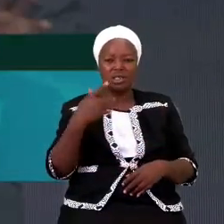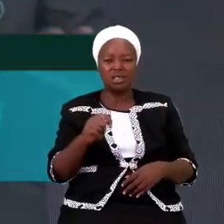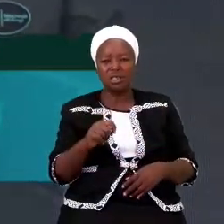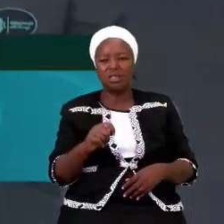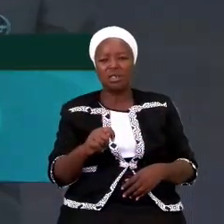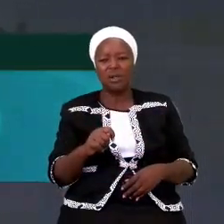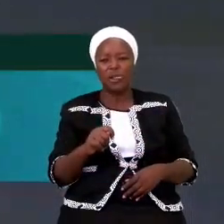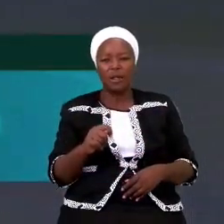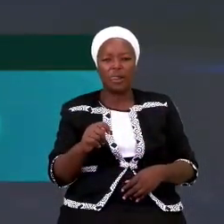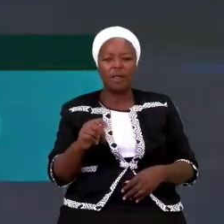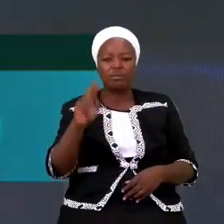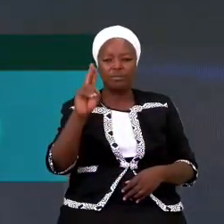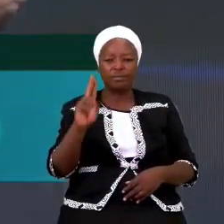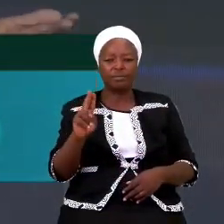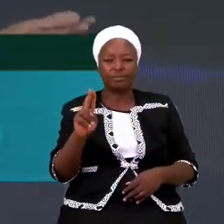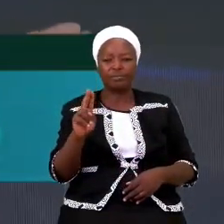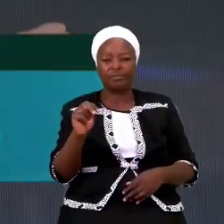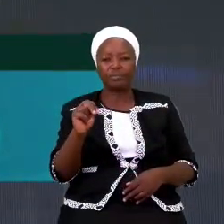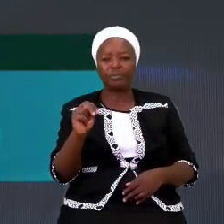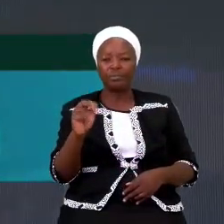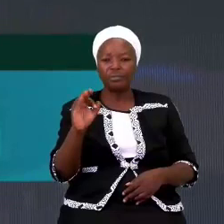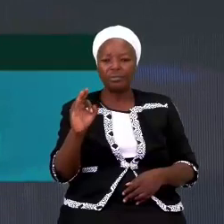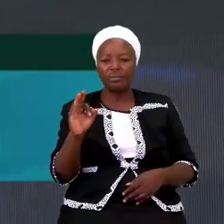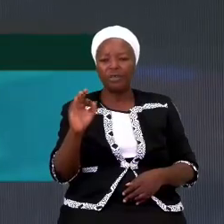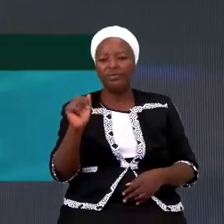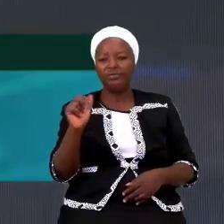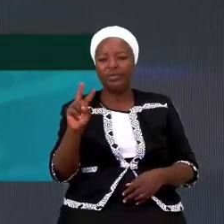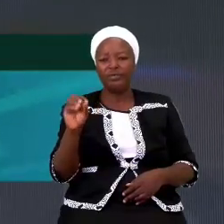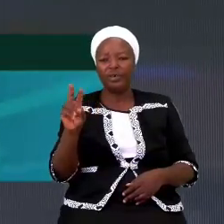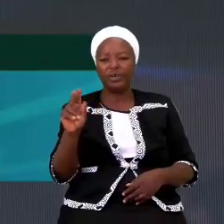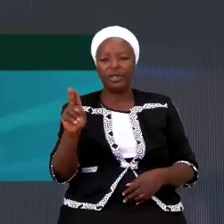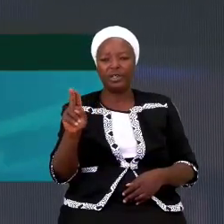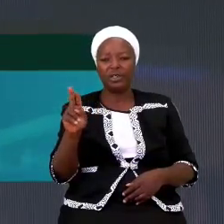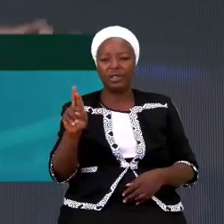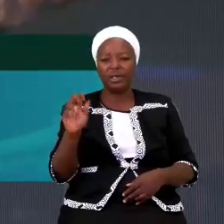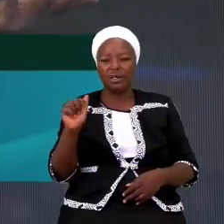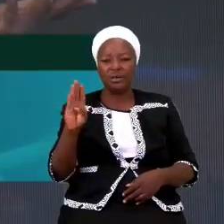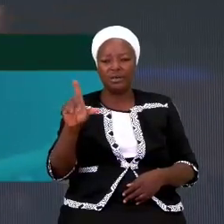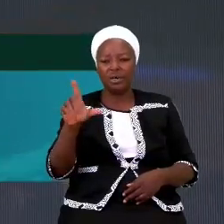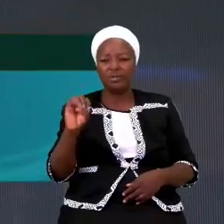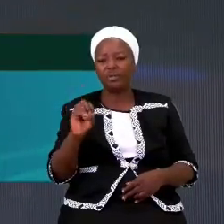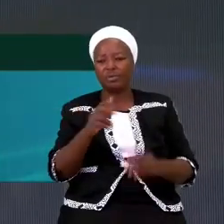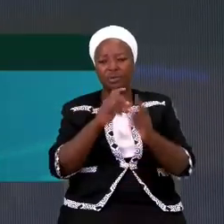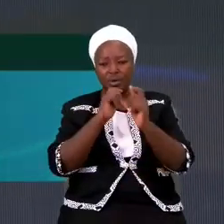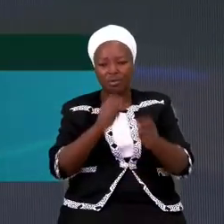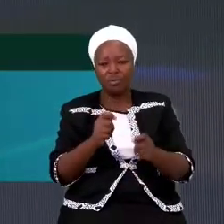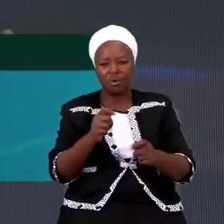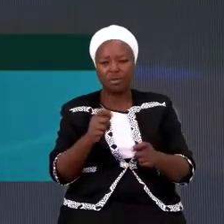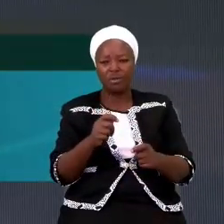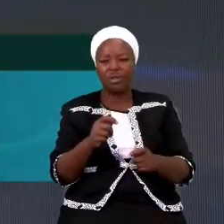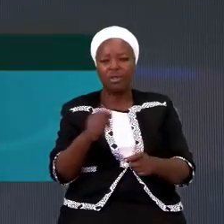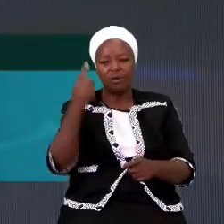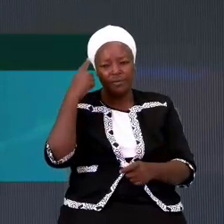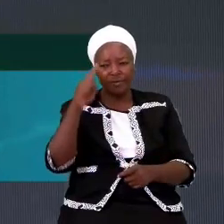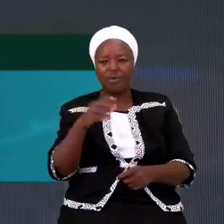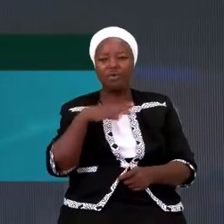Even backsliders too, they have their reward, but it's not favorable. Sinners have their rewards, but